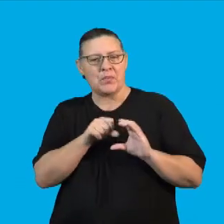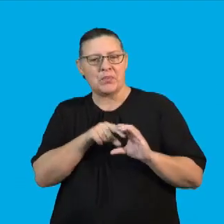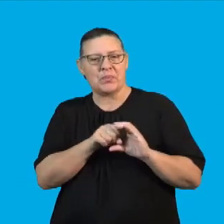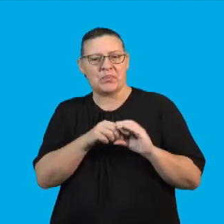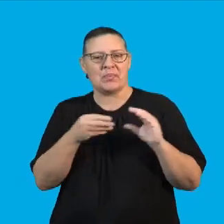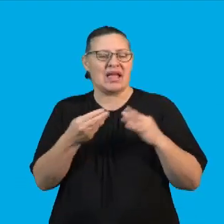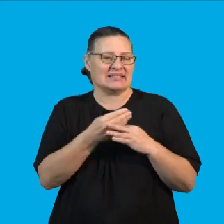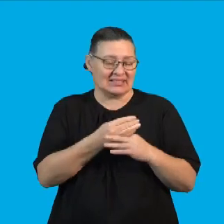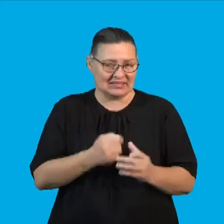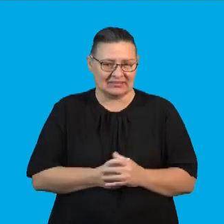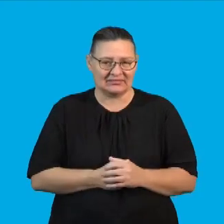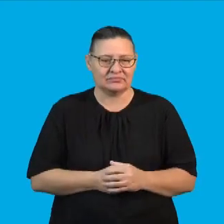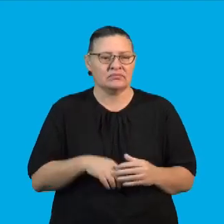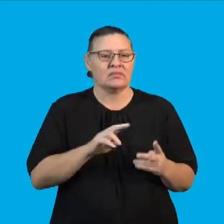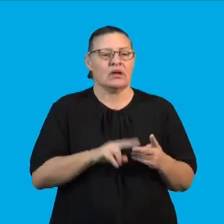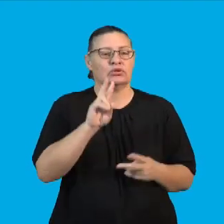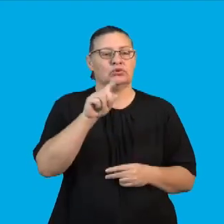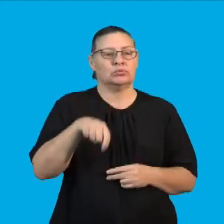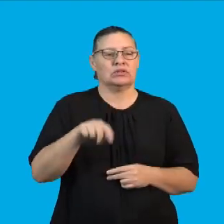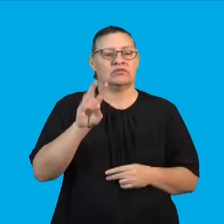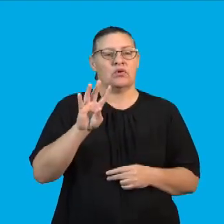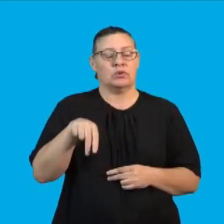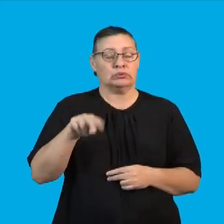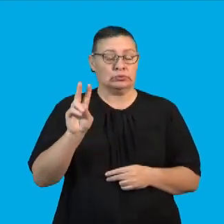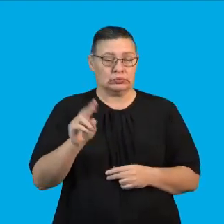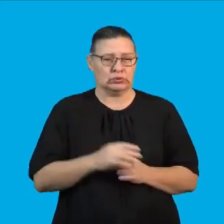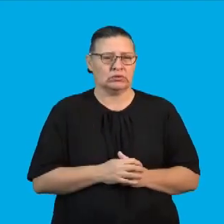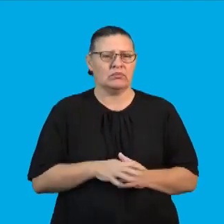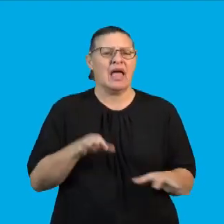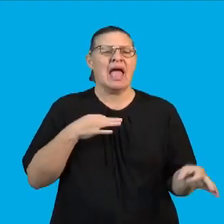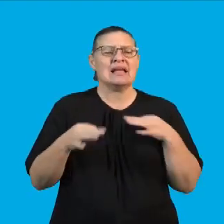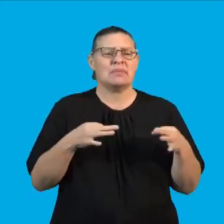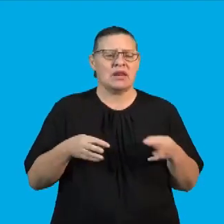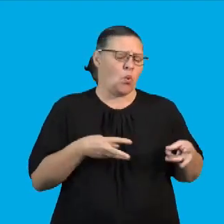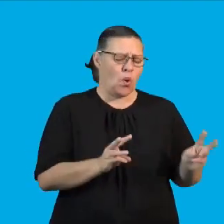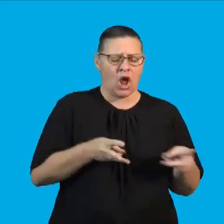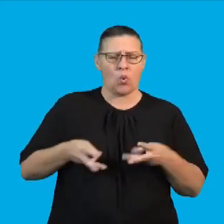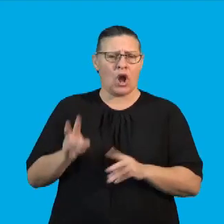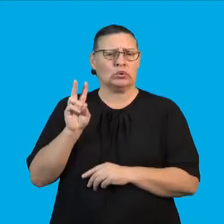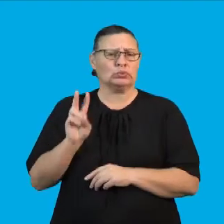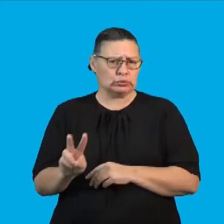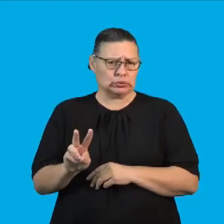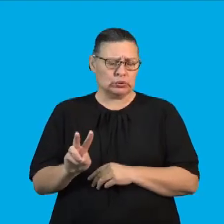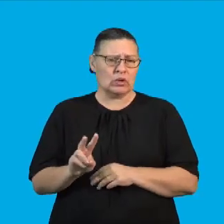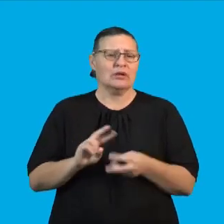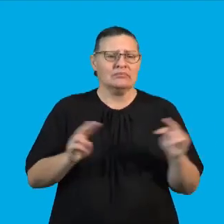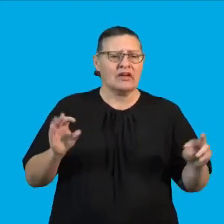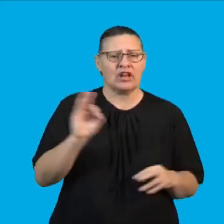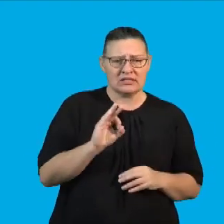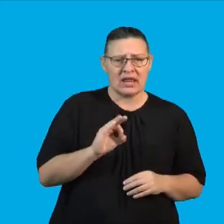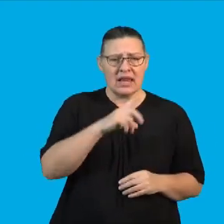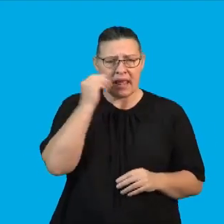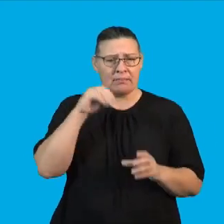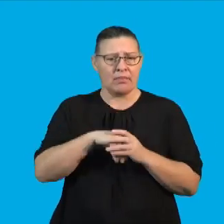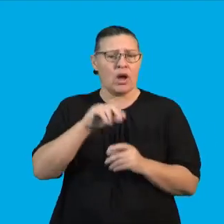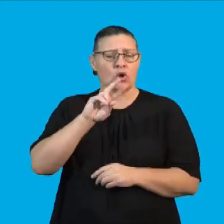seen from the stem. And the next question, 242, explain 2 ways in which the